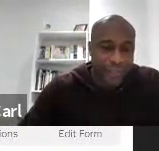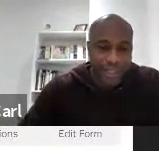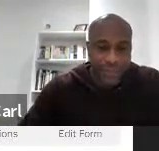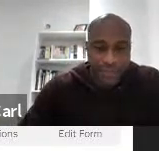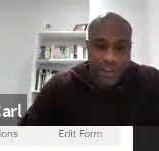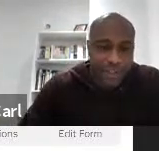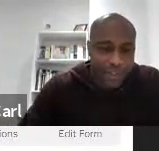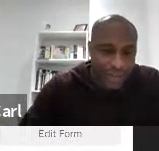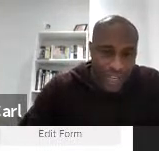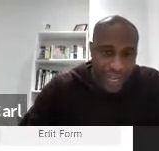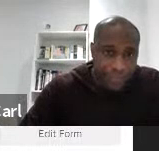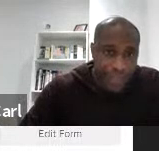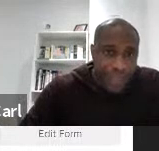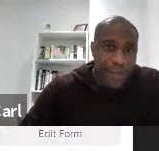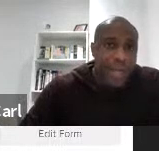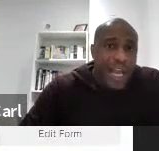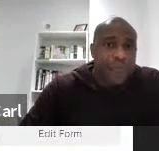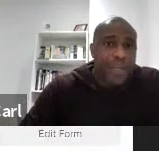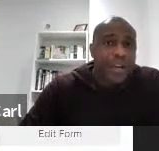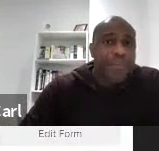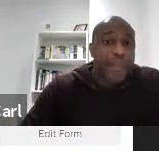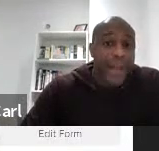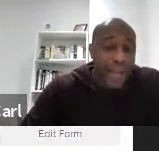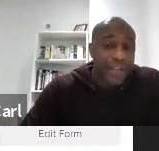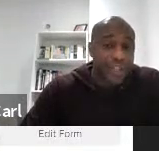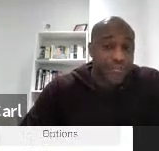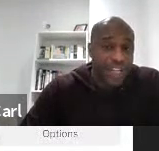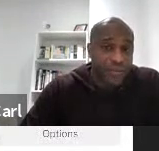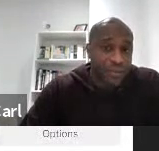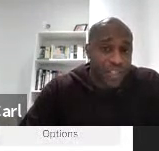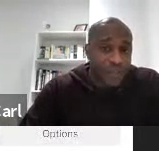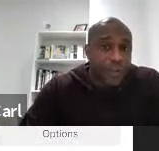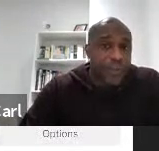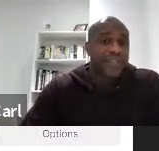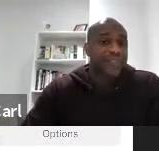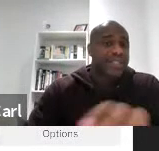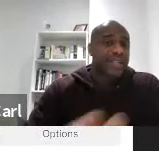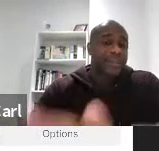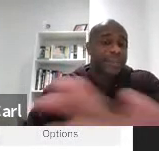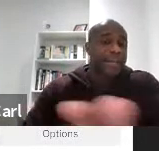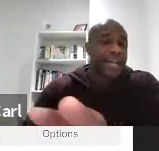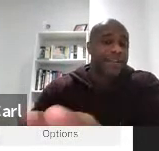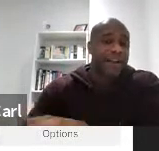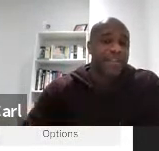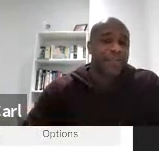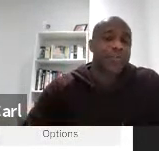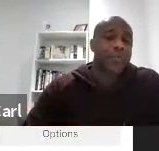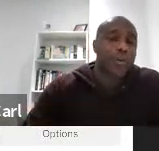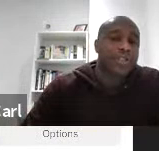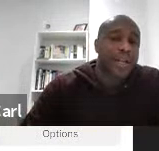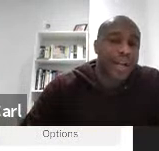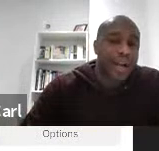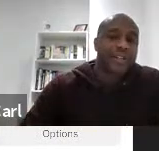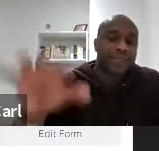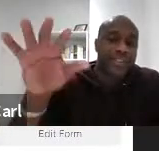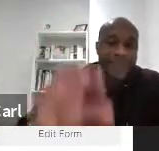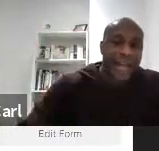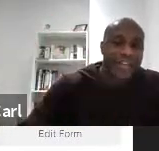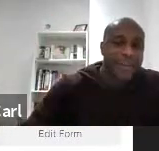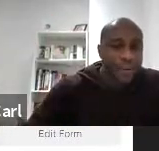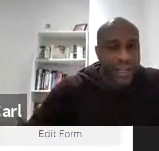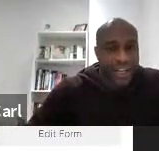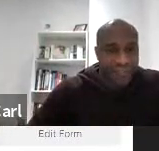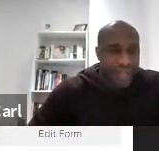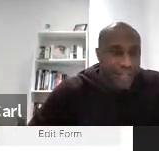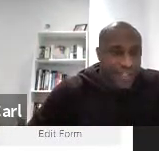this, this spreadsheet back in the day. So if we go back to the restaurants, we can then start to play around with what kind of data